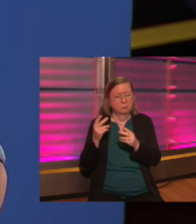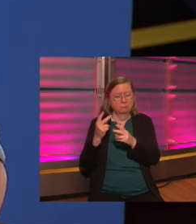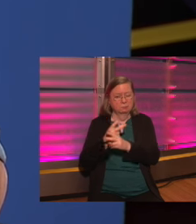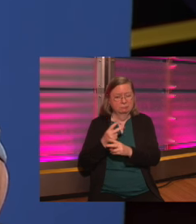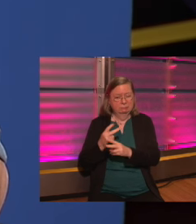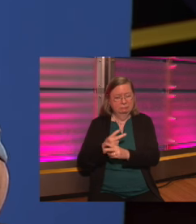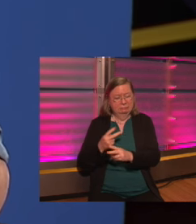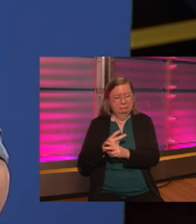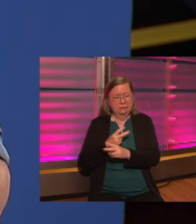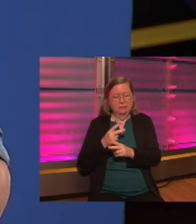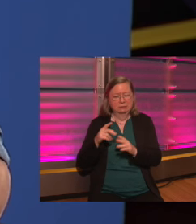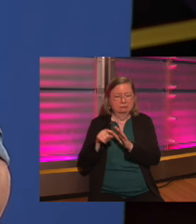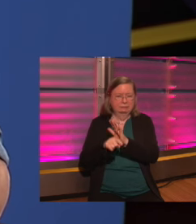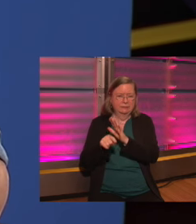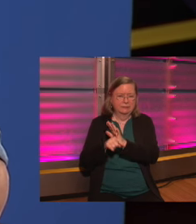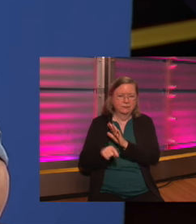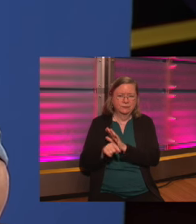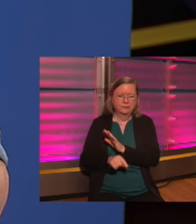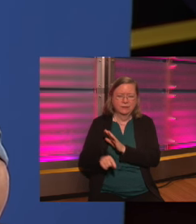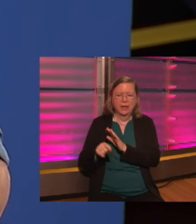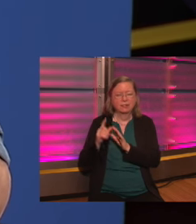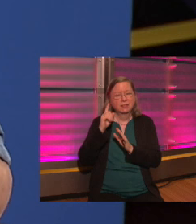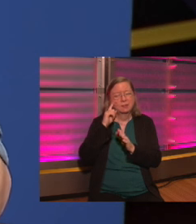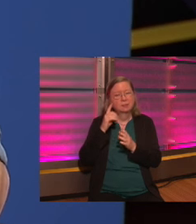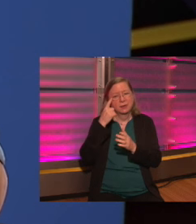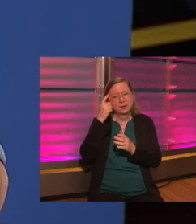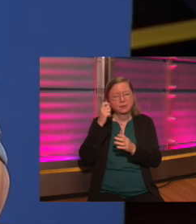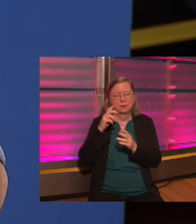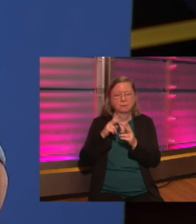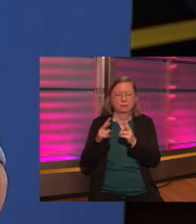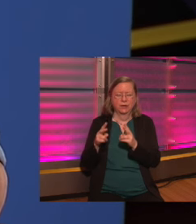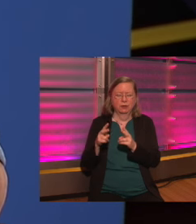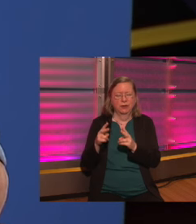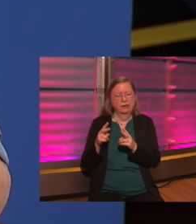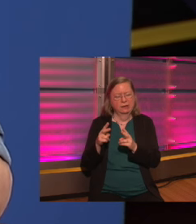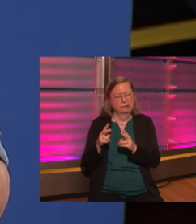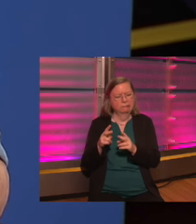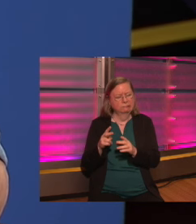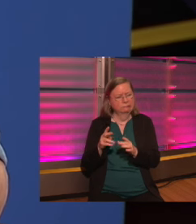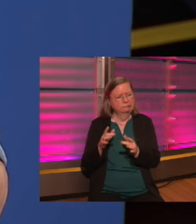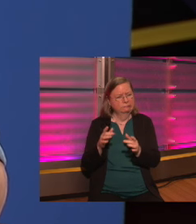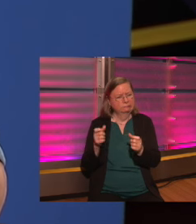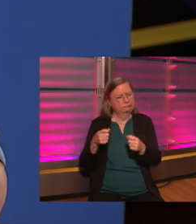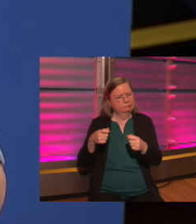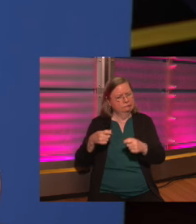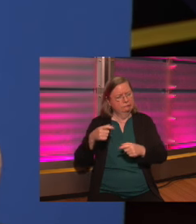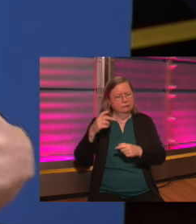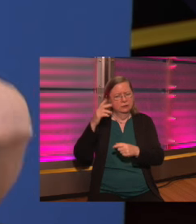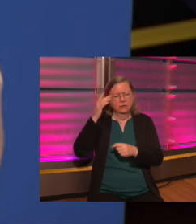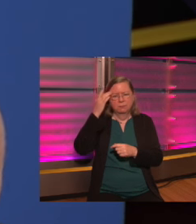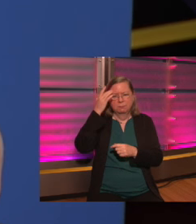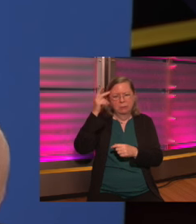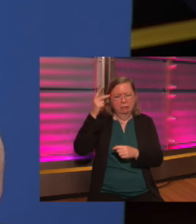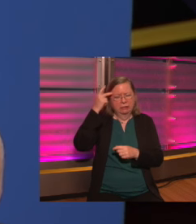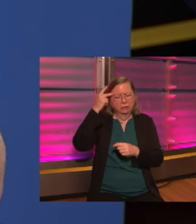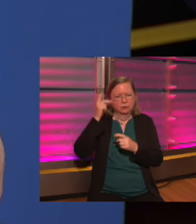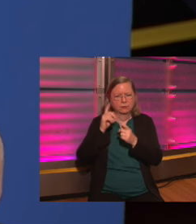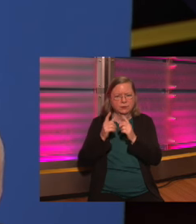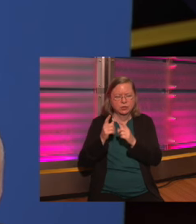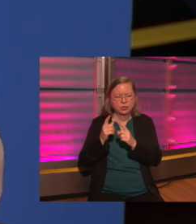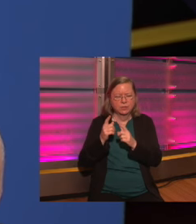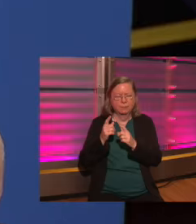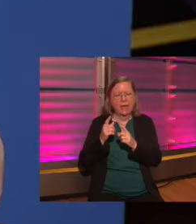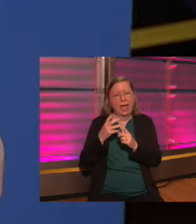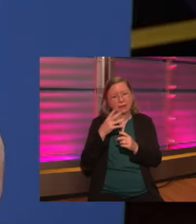charged political conversation, and I think a lot of fear. And what I would like to say is that I understand there's a security